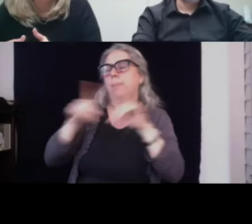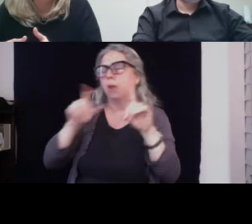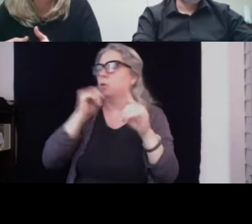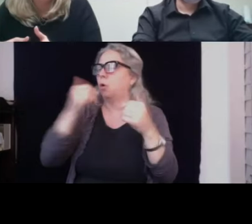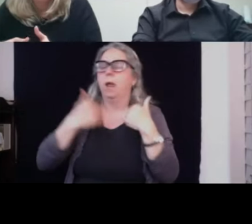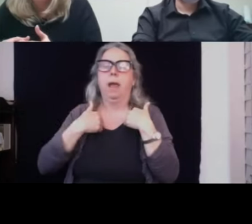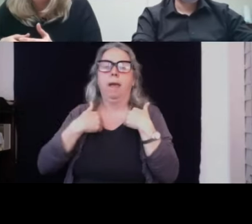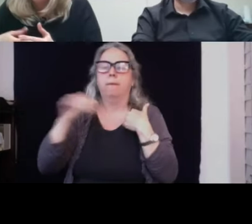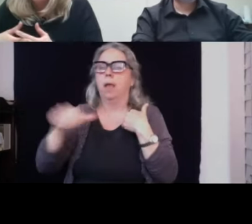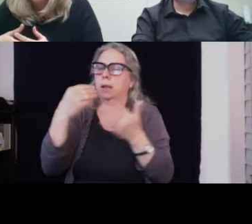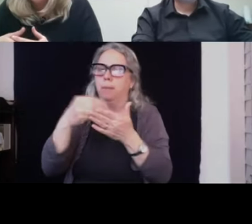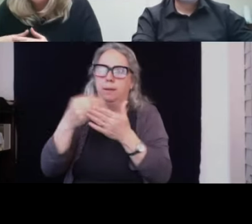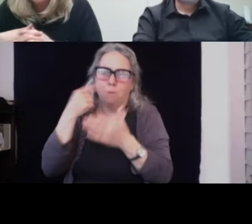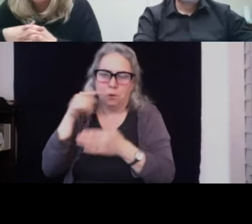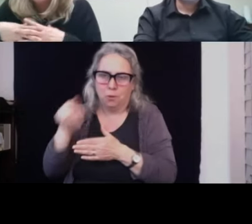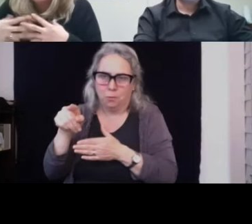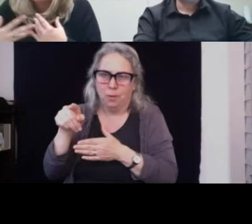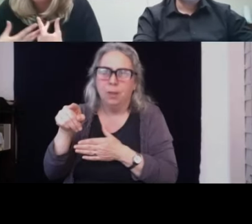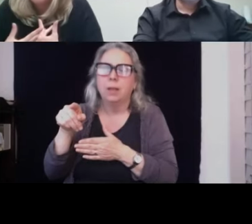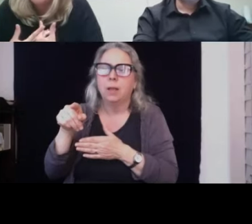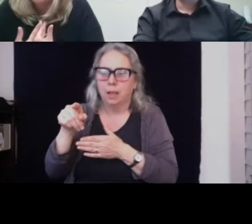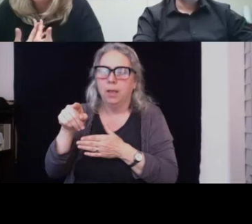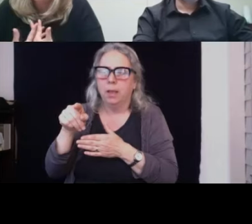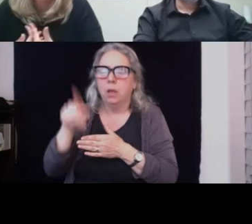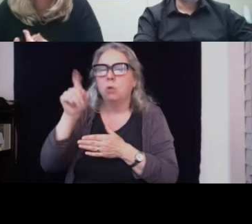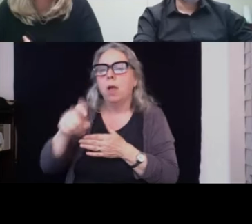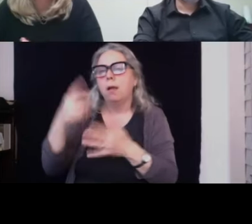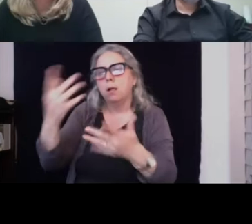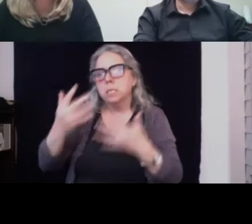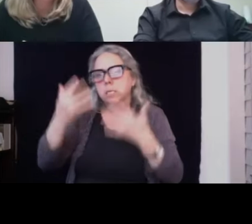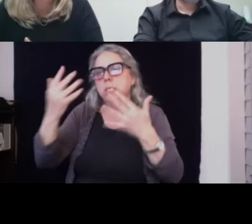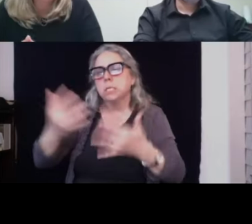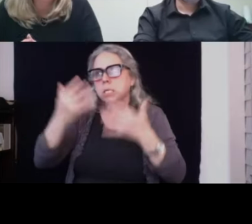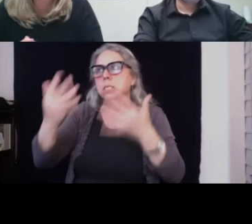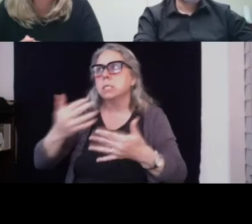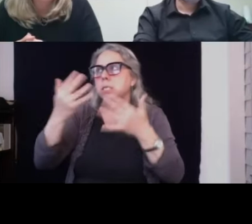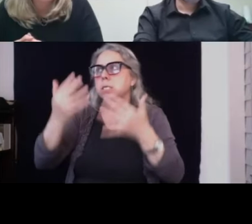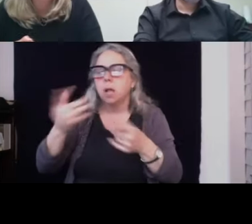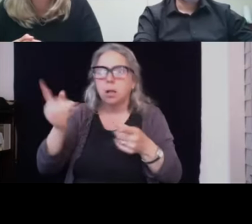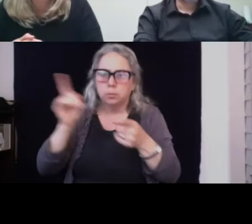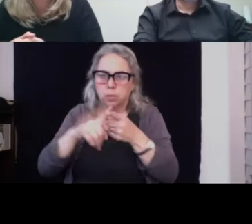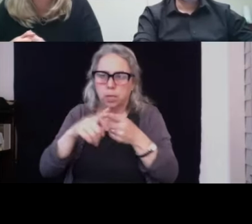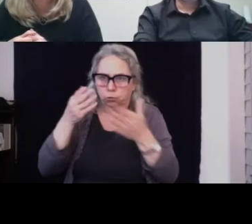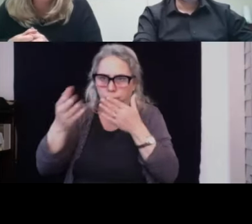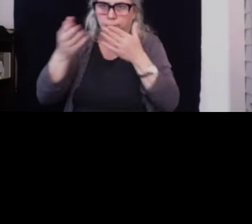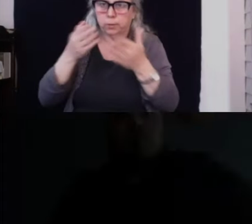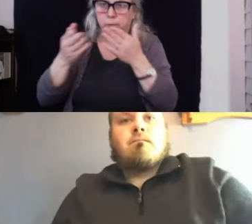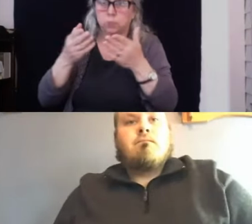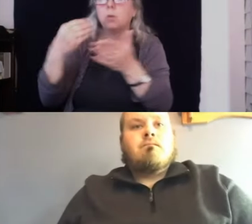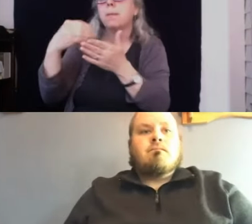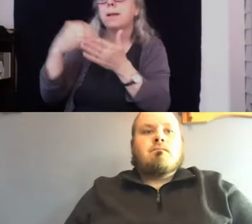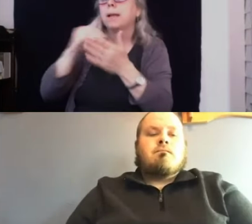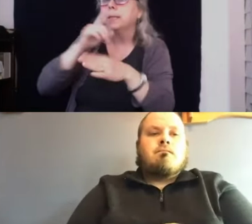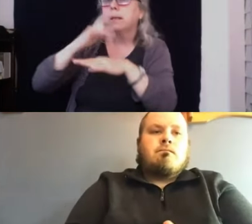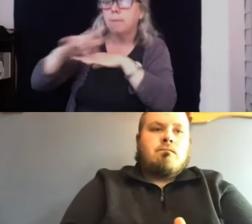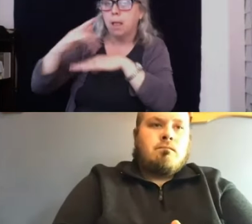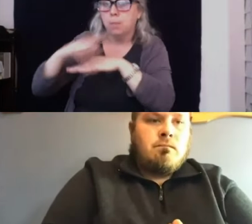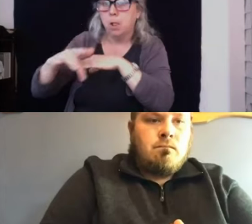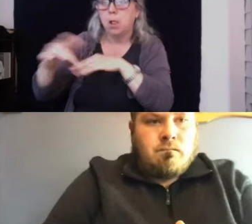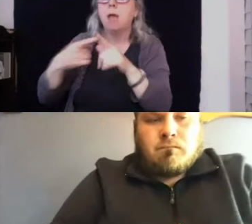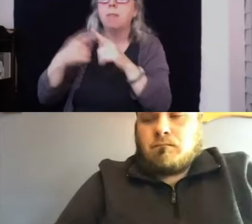any funding for you. And so you have to wait until services, the funding is available, and then